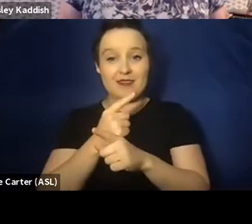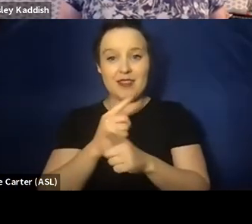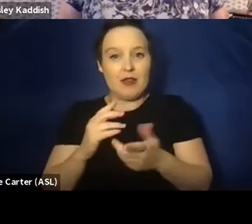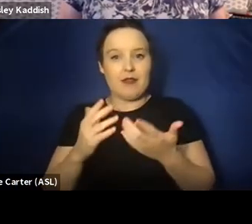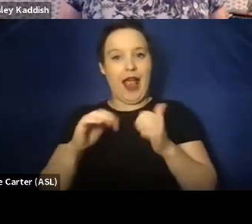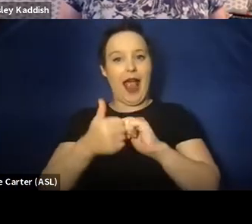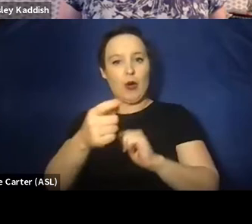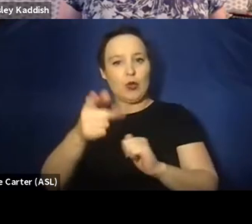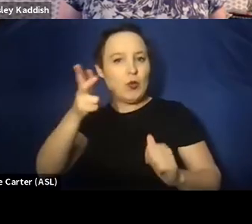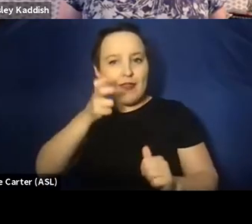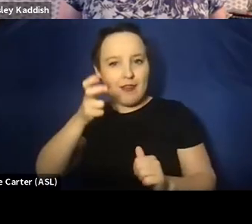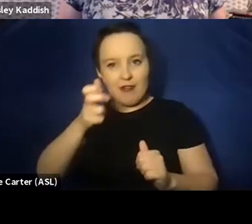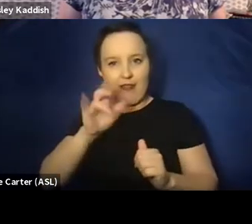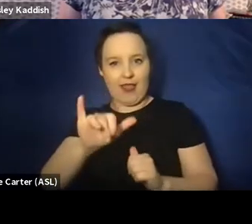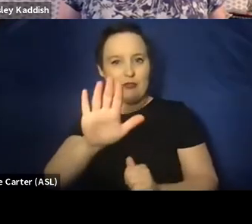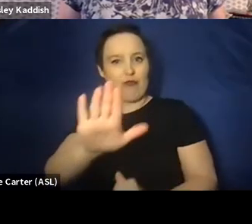we hear.